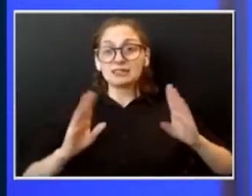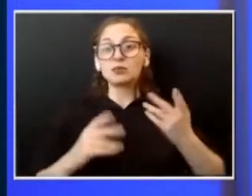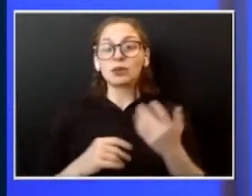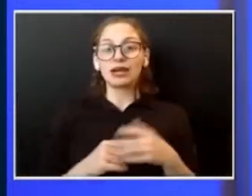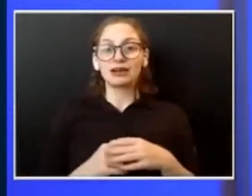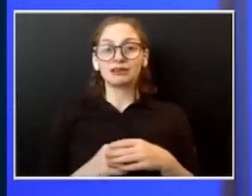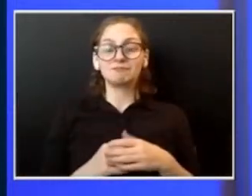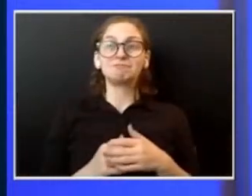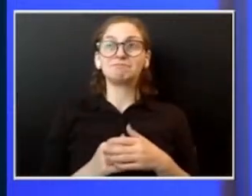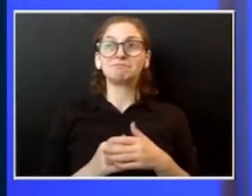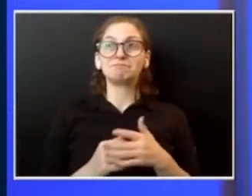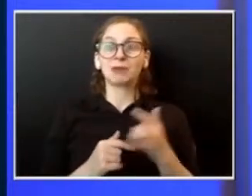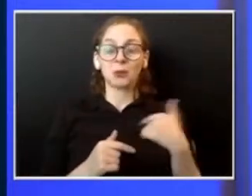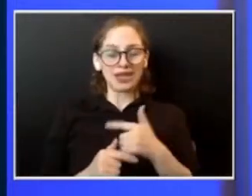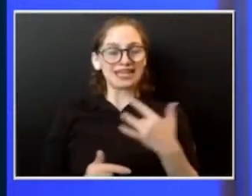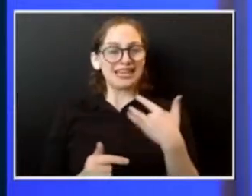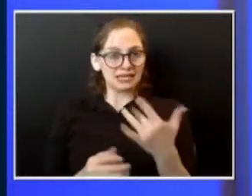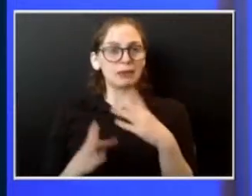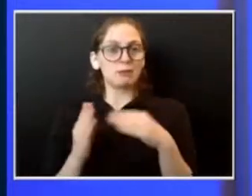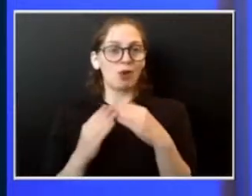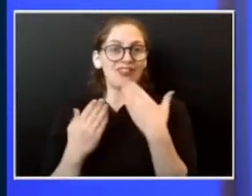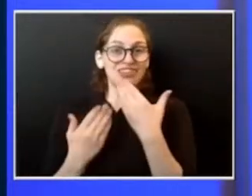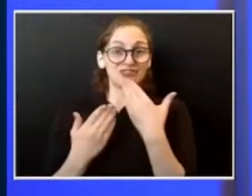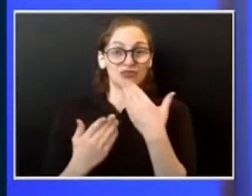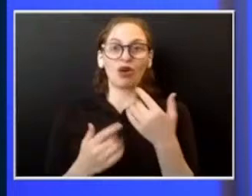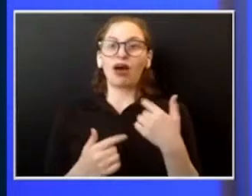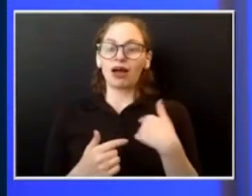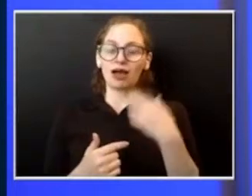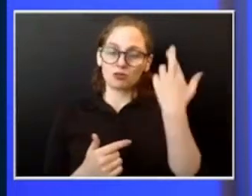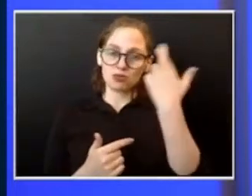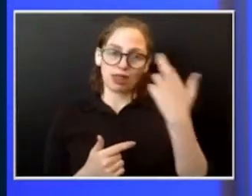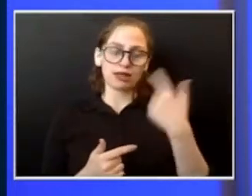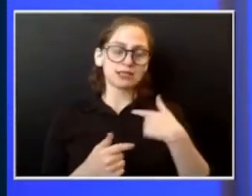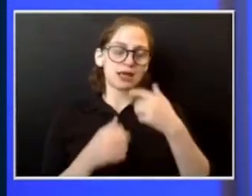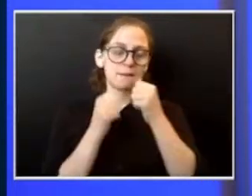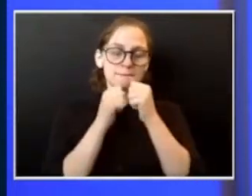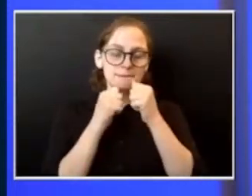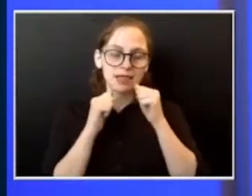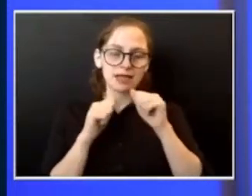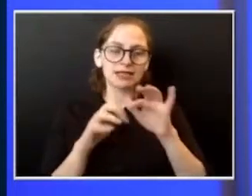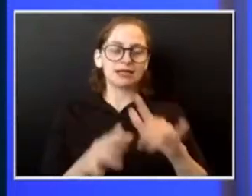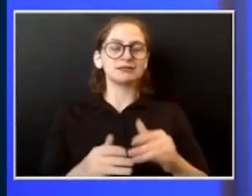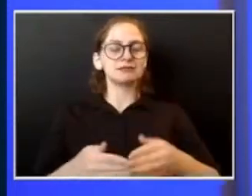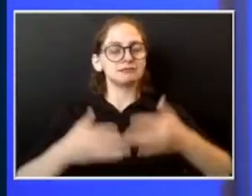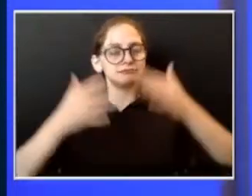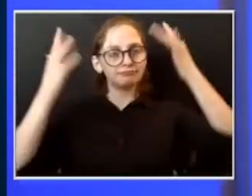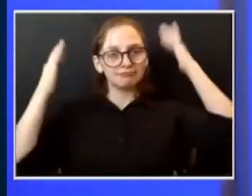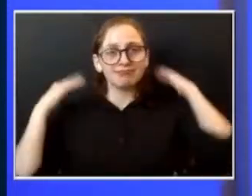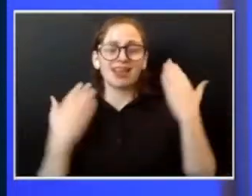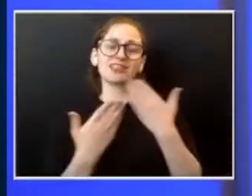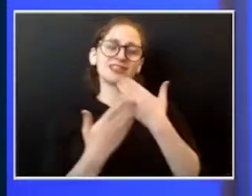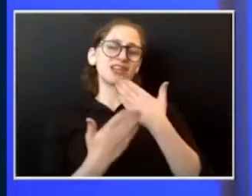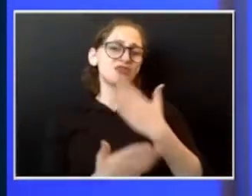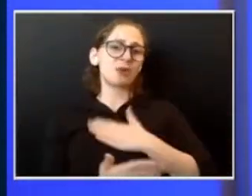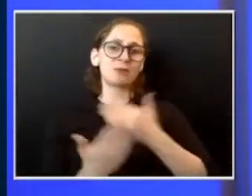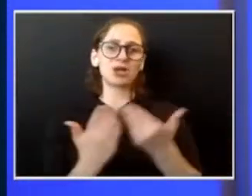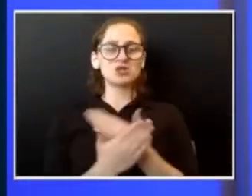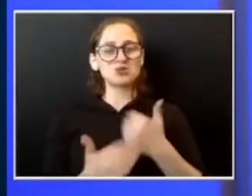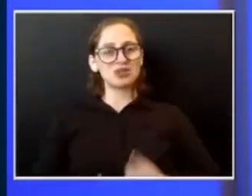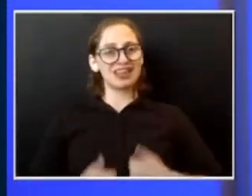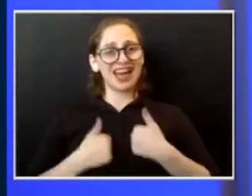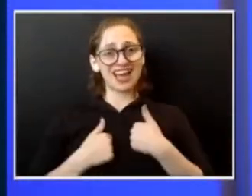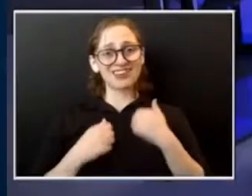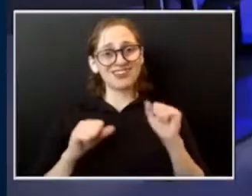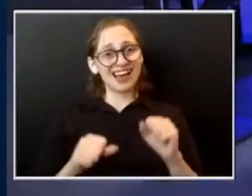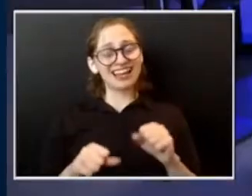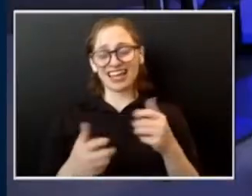blessings. I'm very blessed. And thank you for my new life. I'm able to do things with my grandkids now.